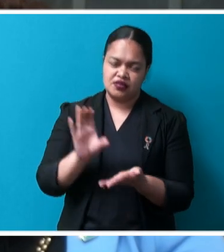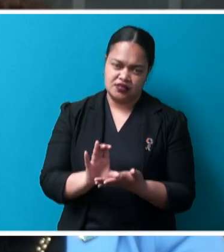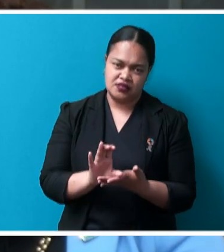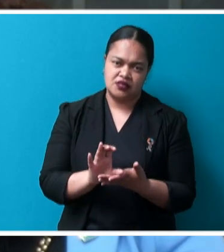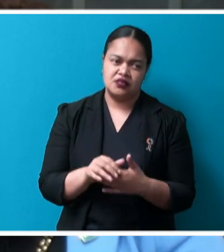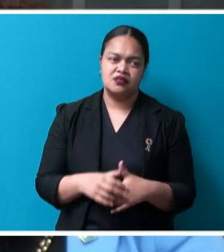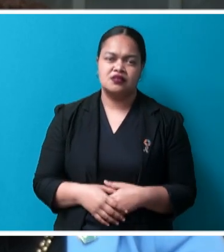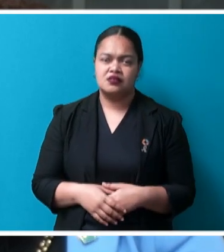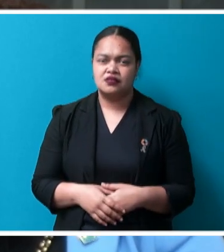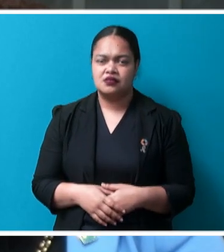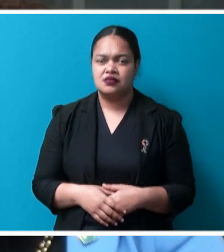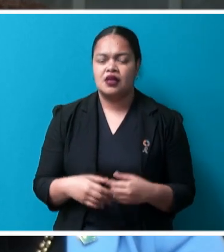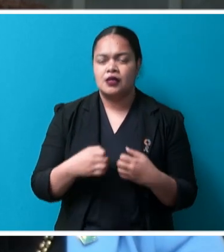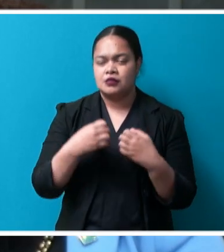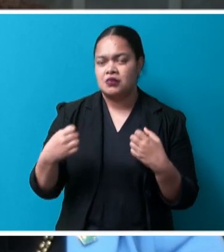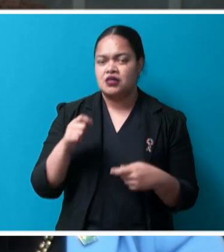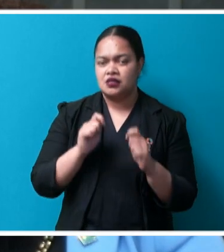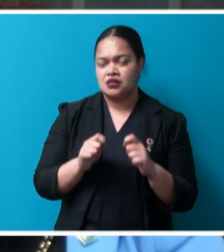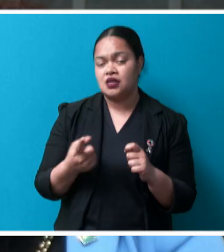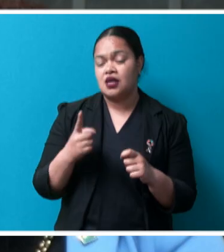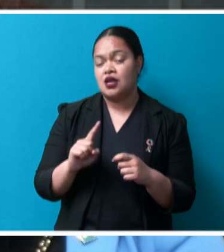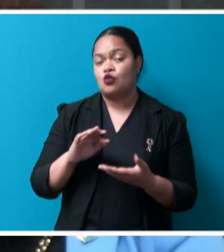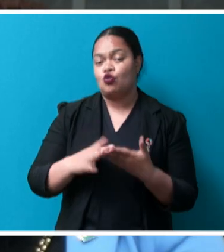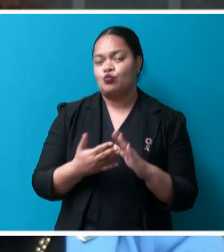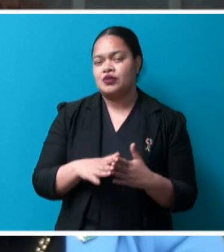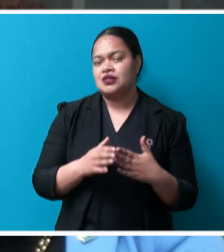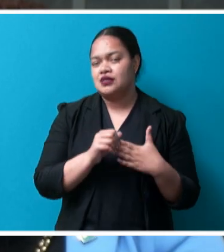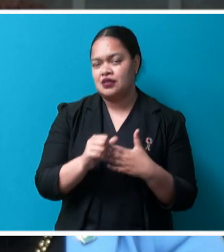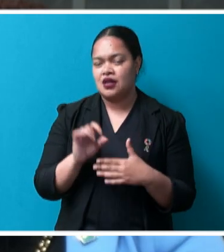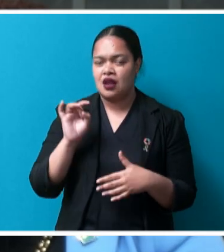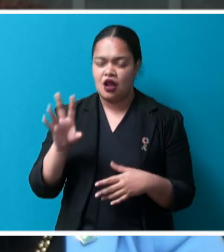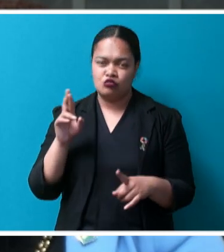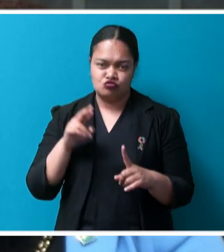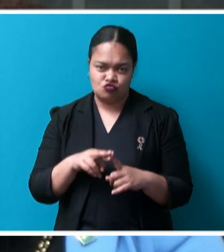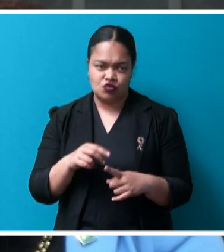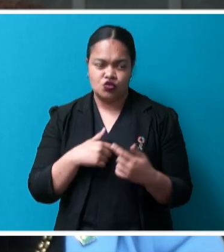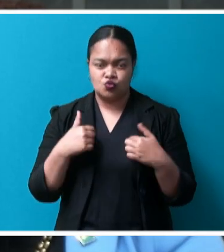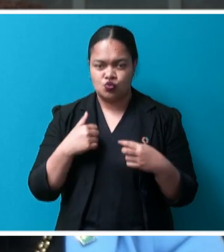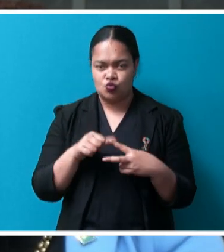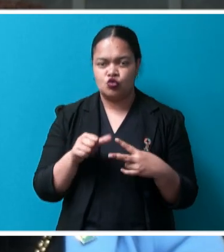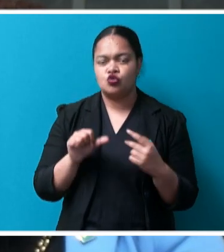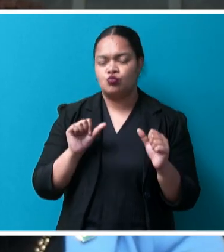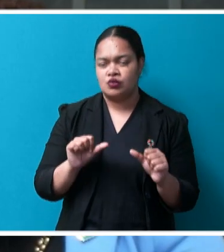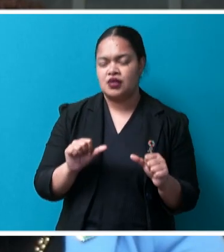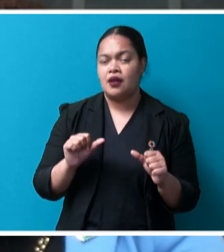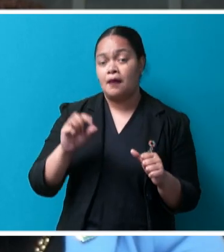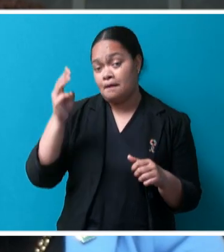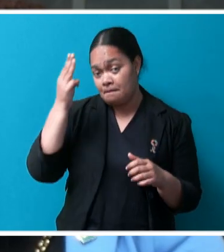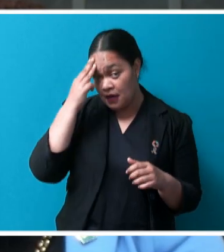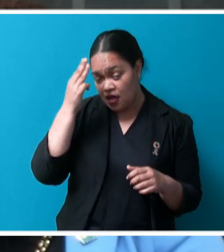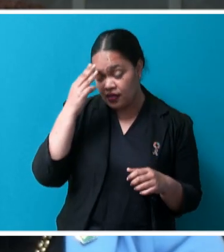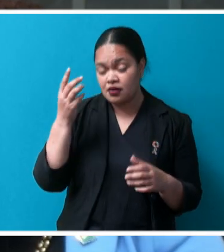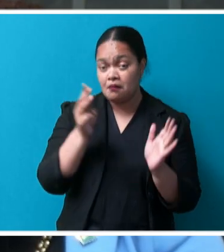alongside expanded testing and community-led outreach. We are also protecting mothers and infants, as